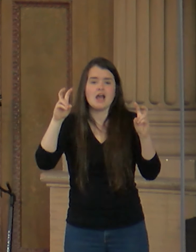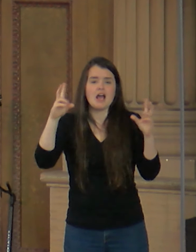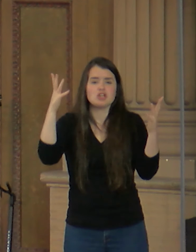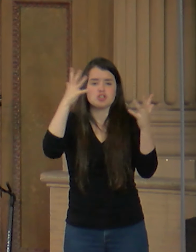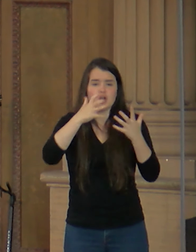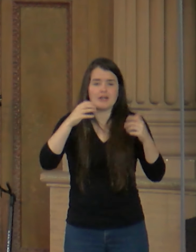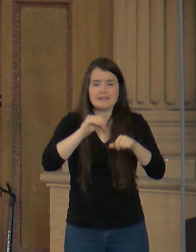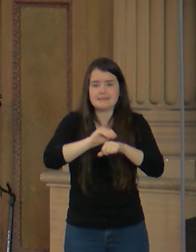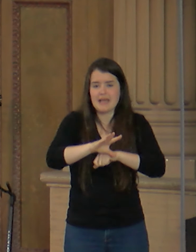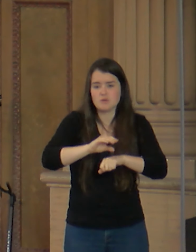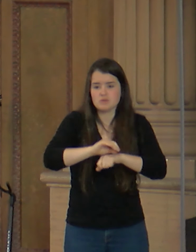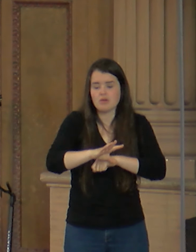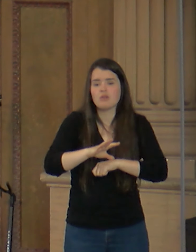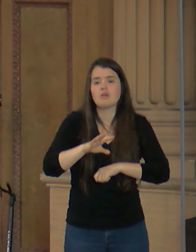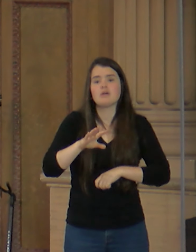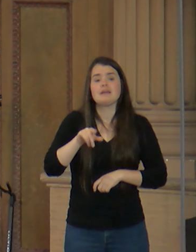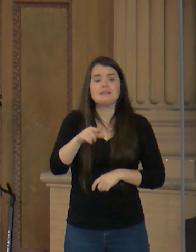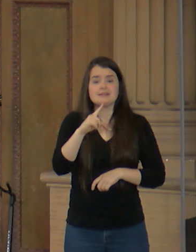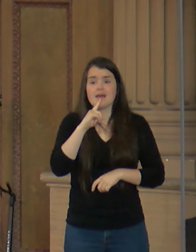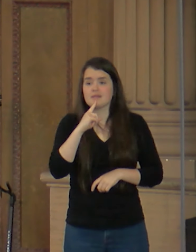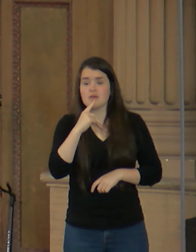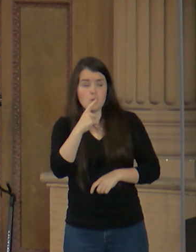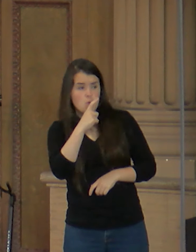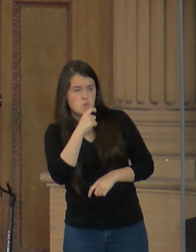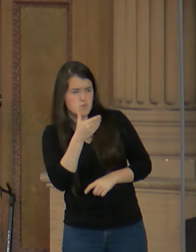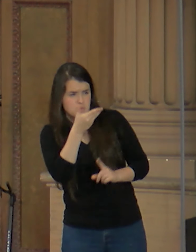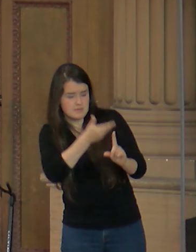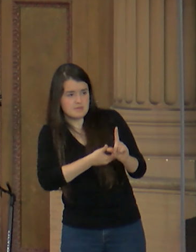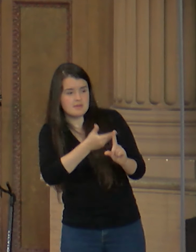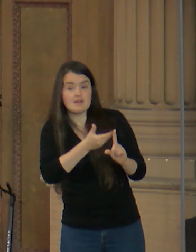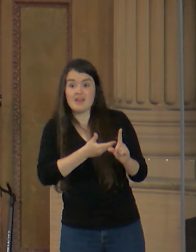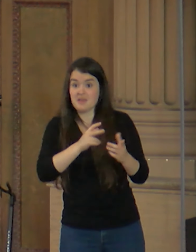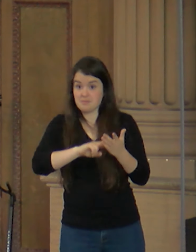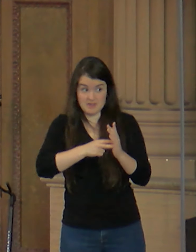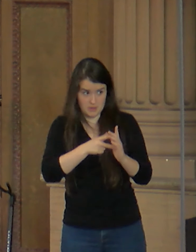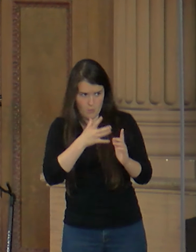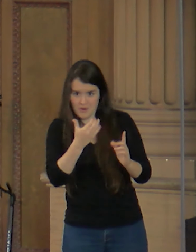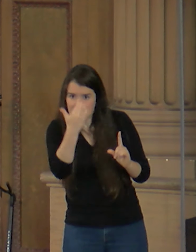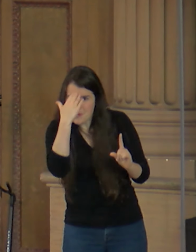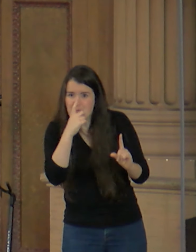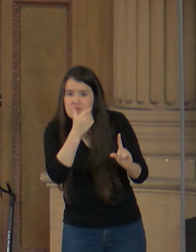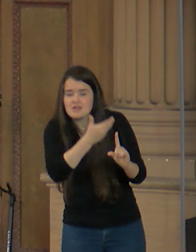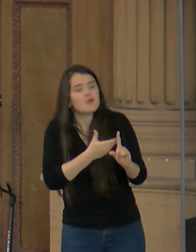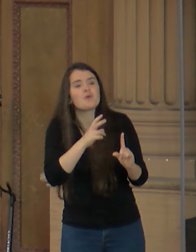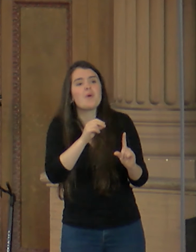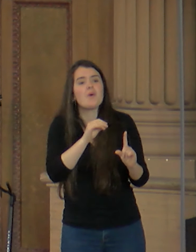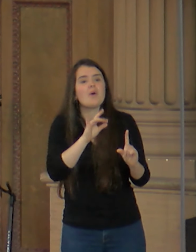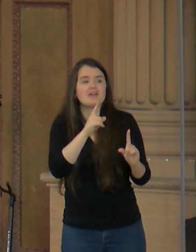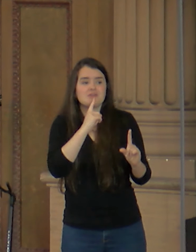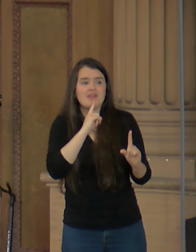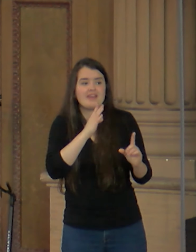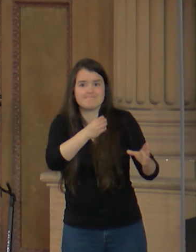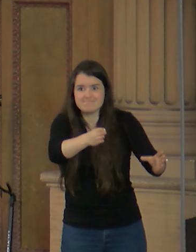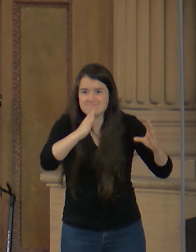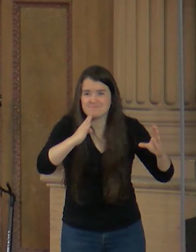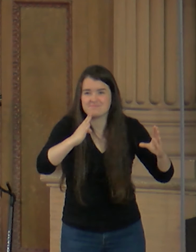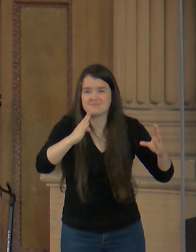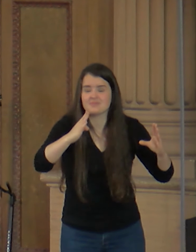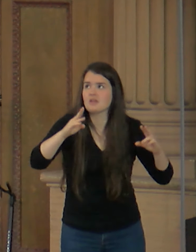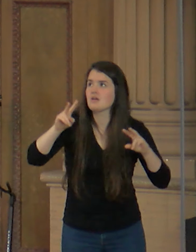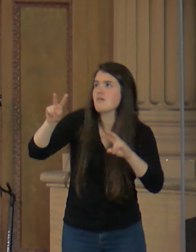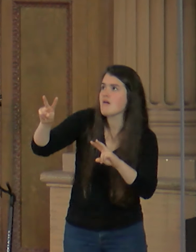this, is used elsewhere in the Old Testament, it's not to get information, but it's actually to express a tone of awe. So for example,